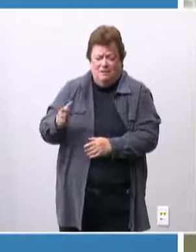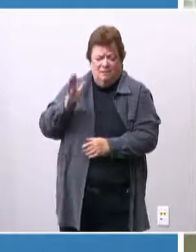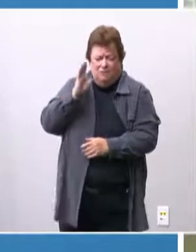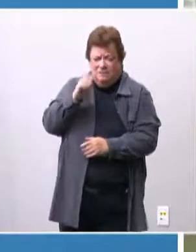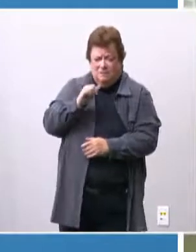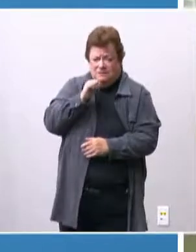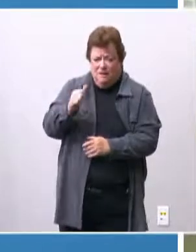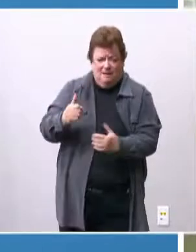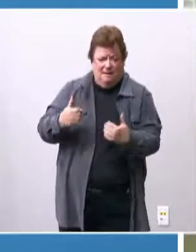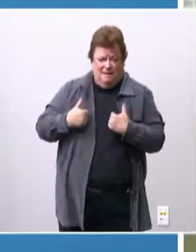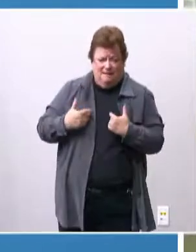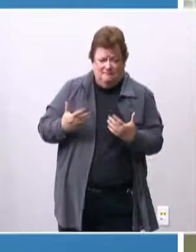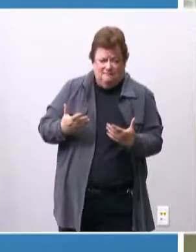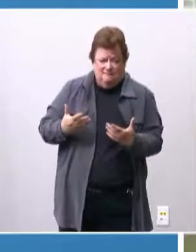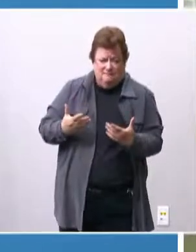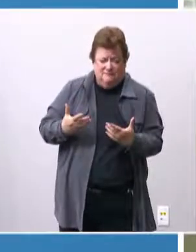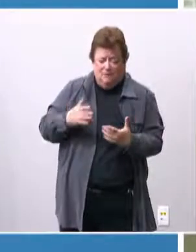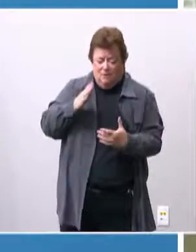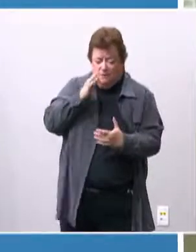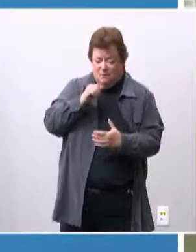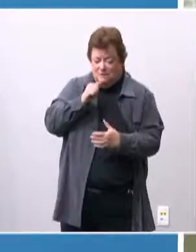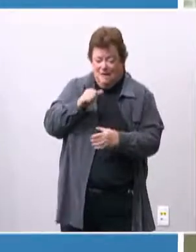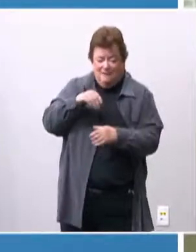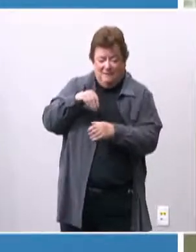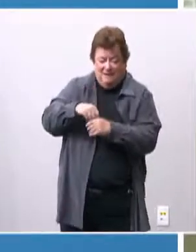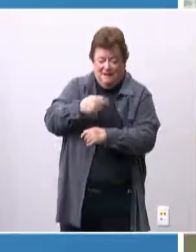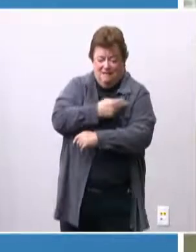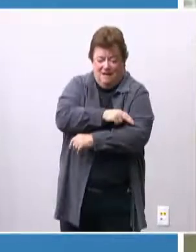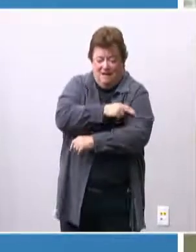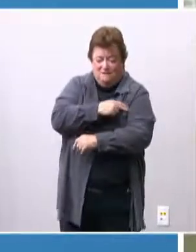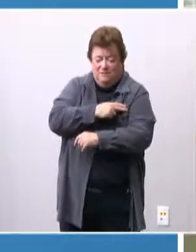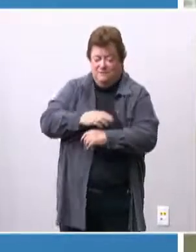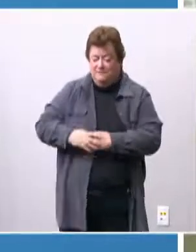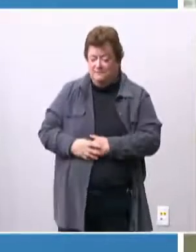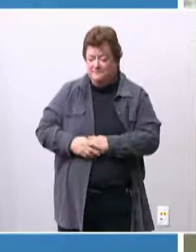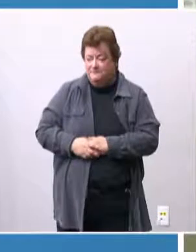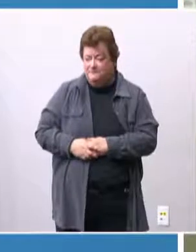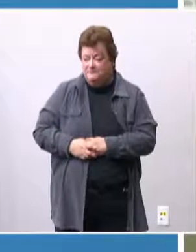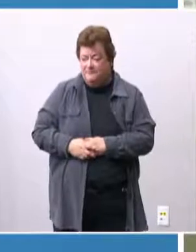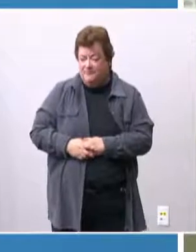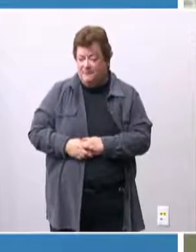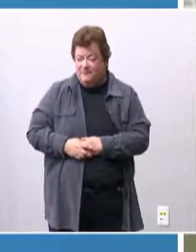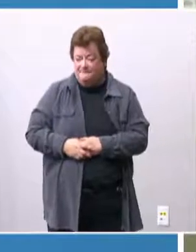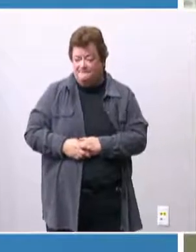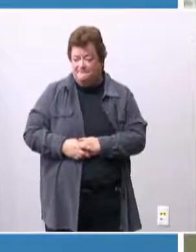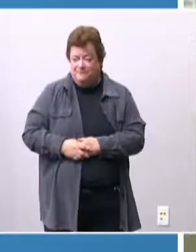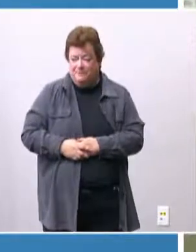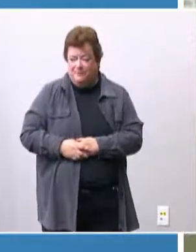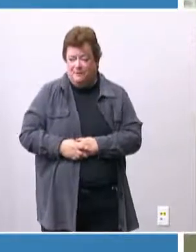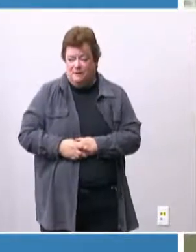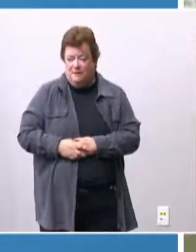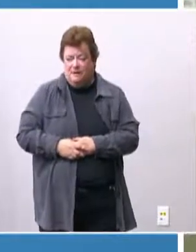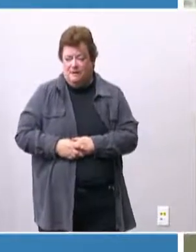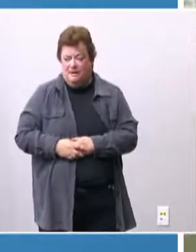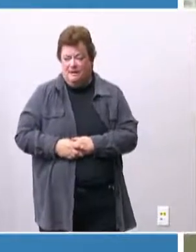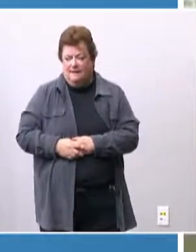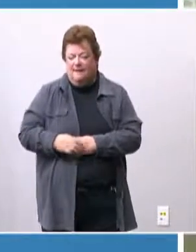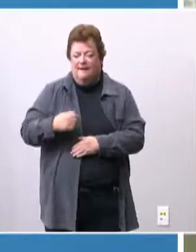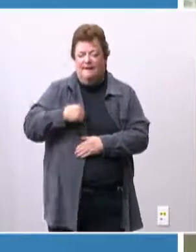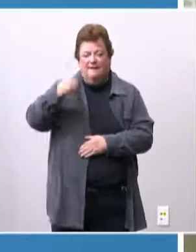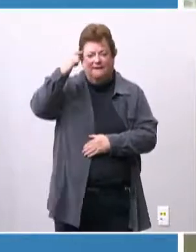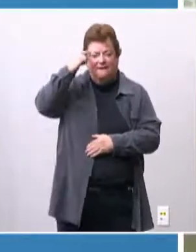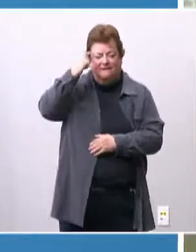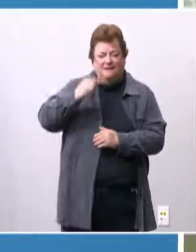or certainly the one in the ICU on the ventilator wouldn't be in that boat. And so I